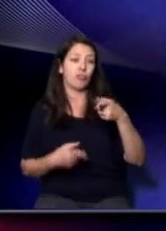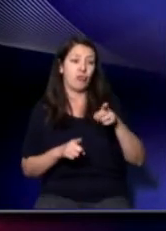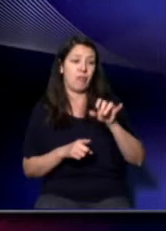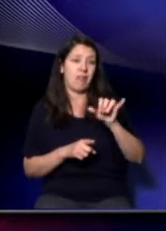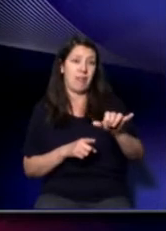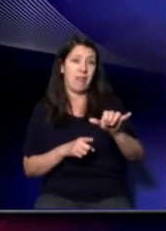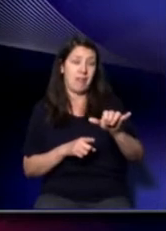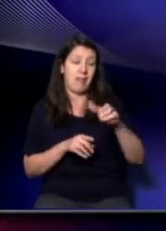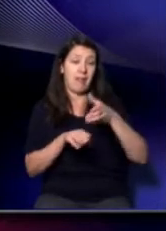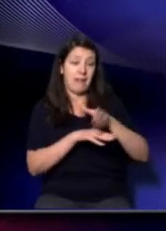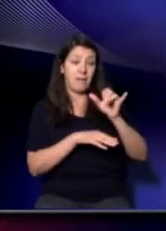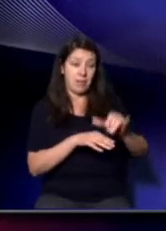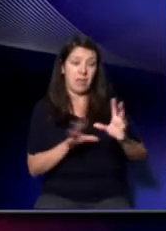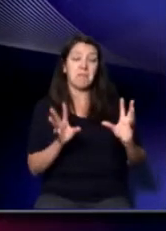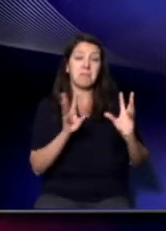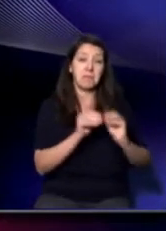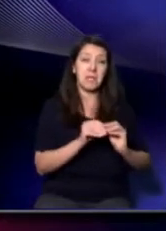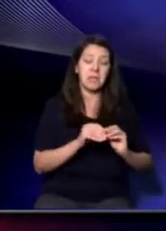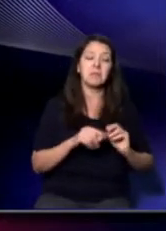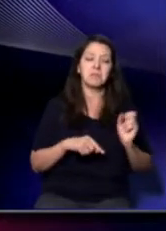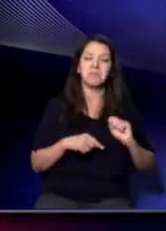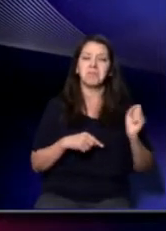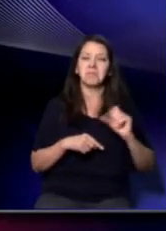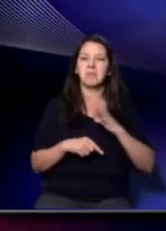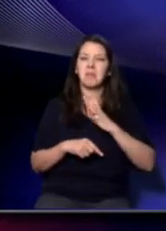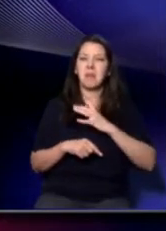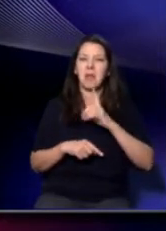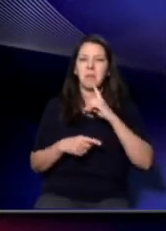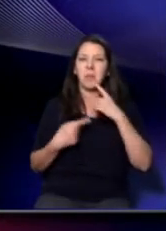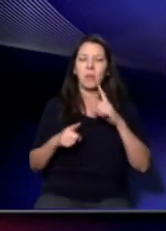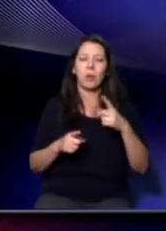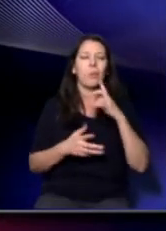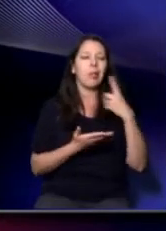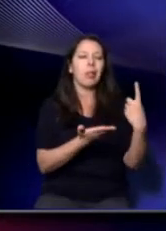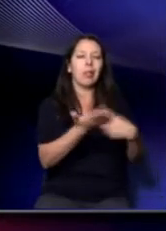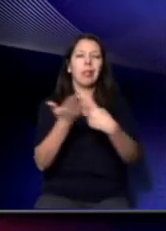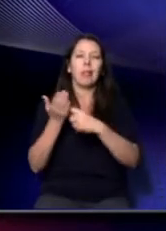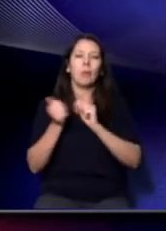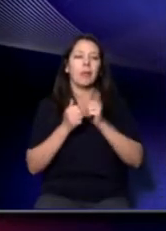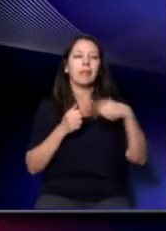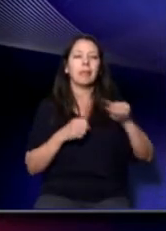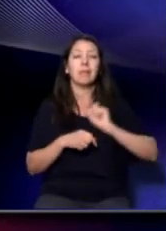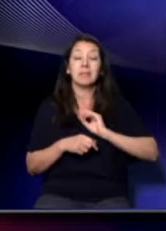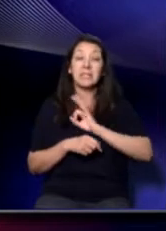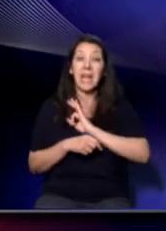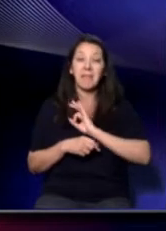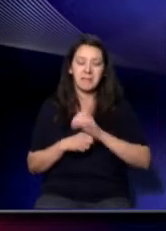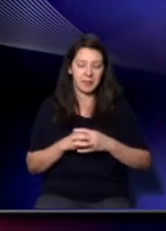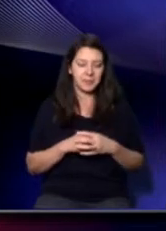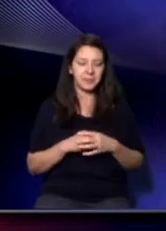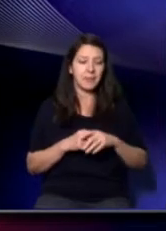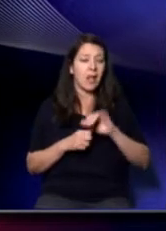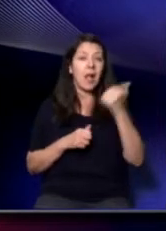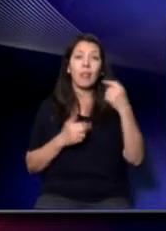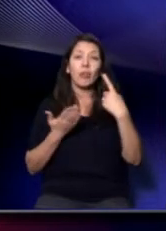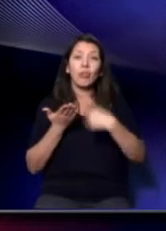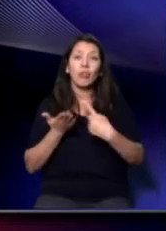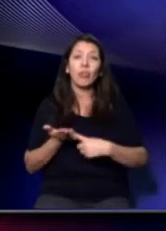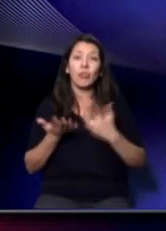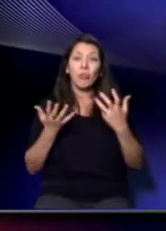Yep, that would work. Okay, so we'll talk to staff about that. Any other items?